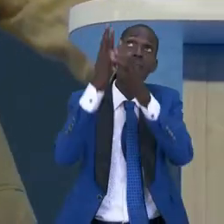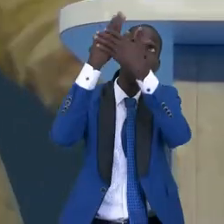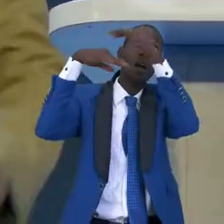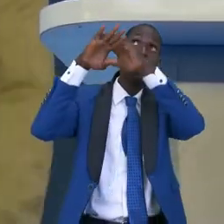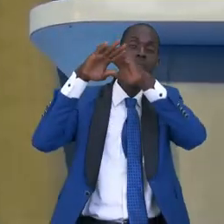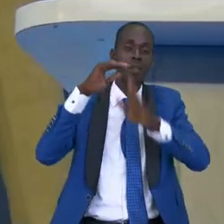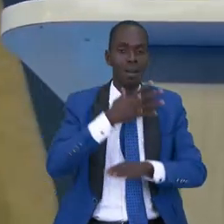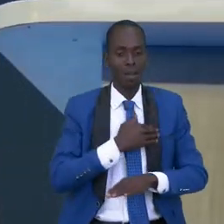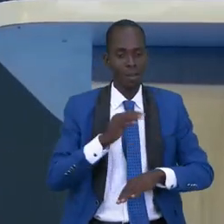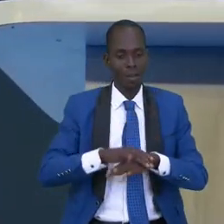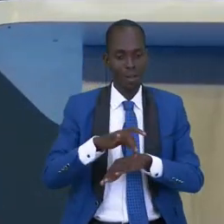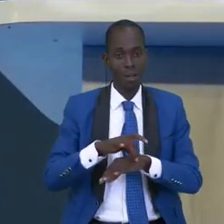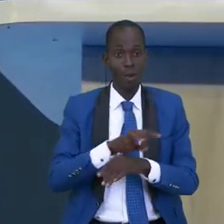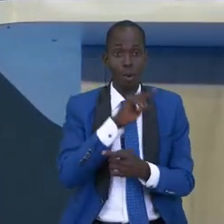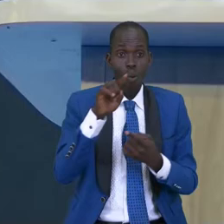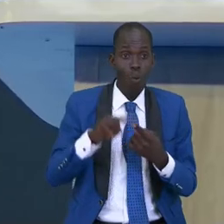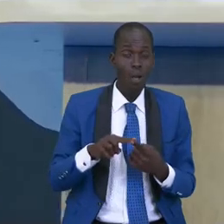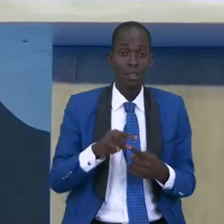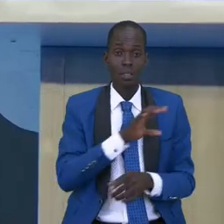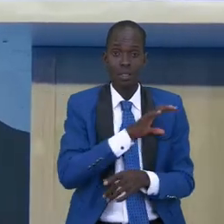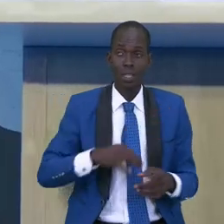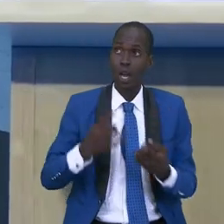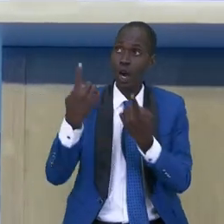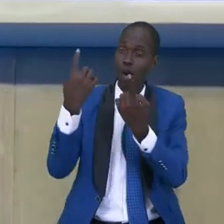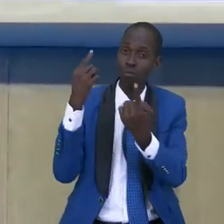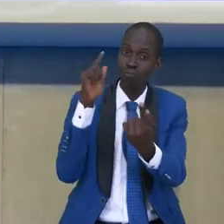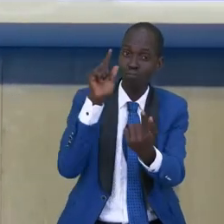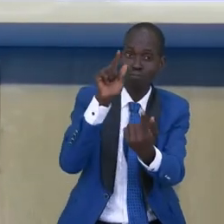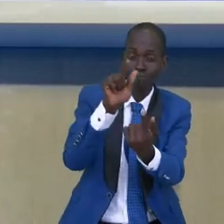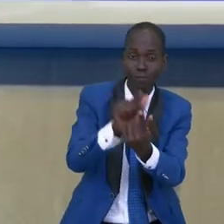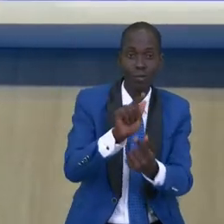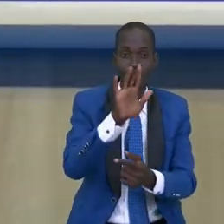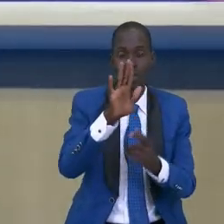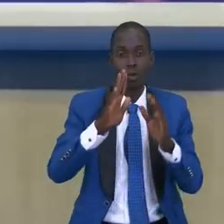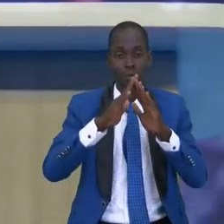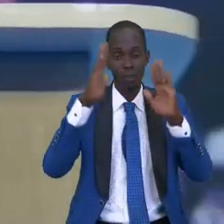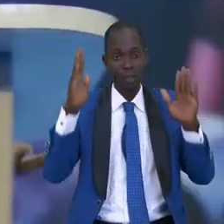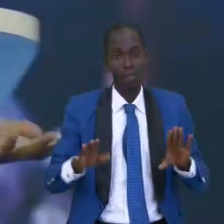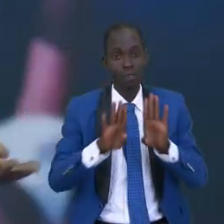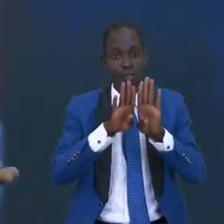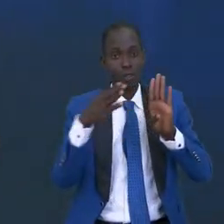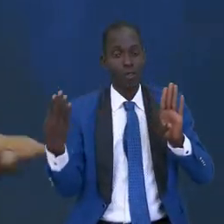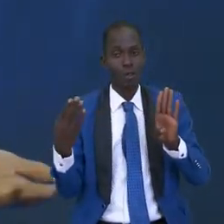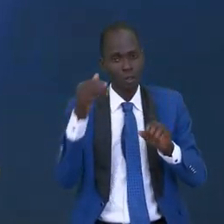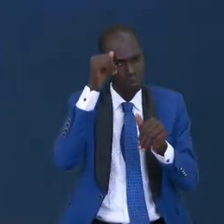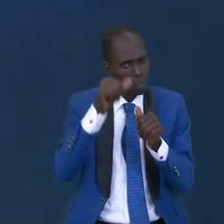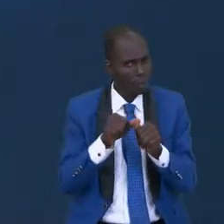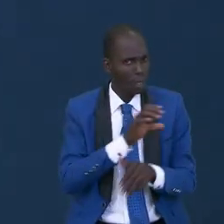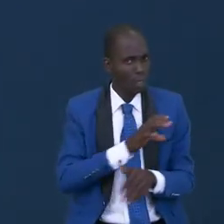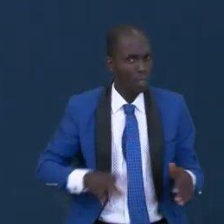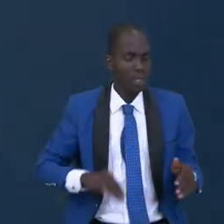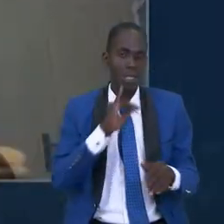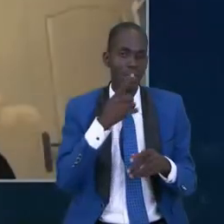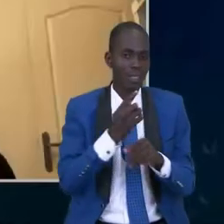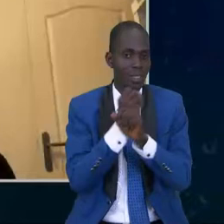on earth, when he comes and he knocks at your door, remember, this is the Savior, this is the